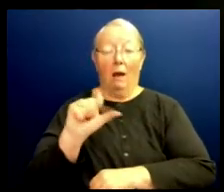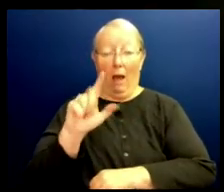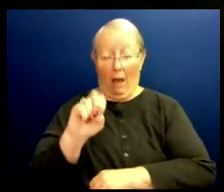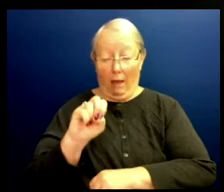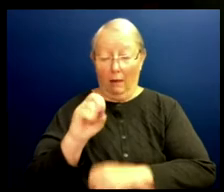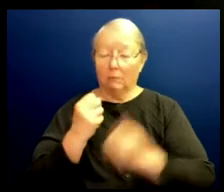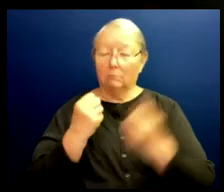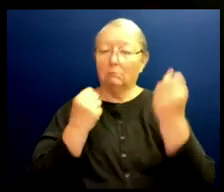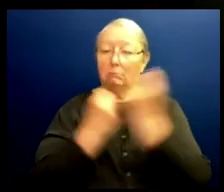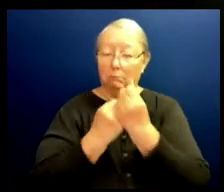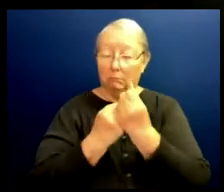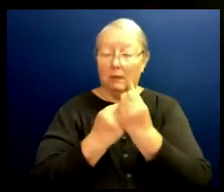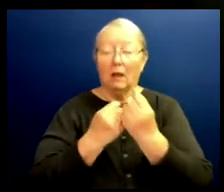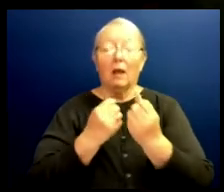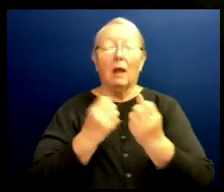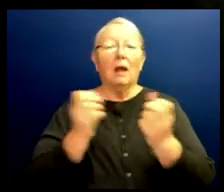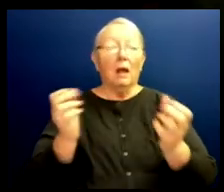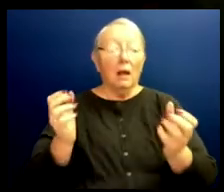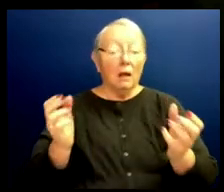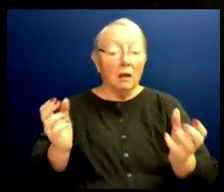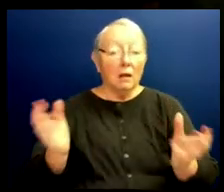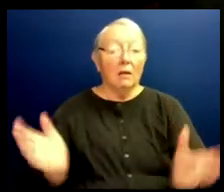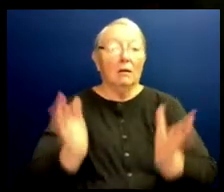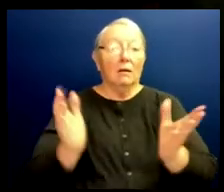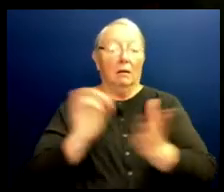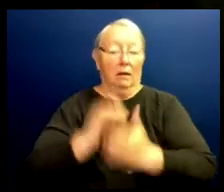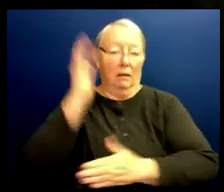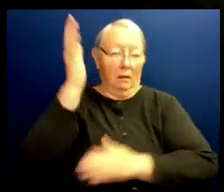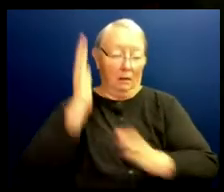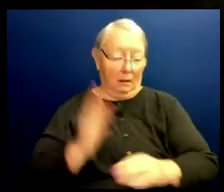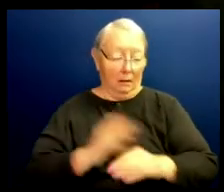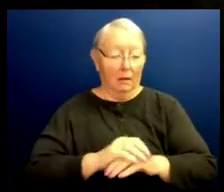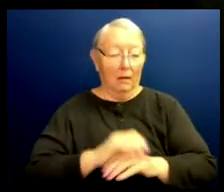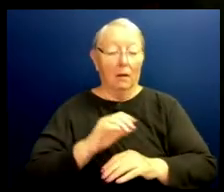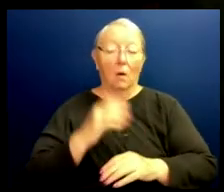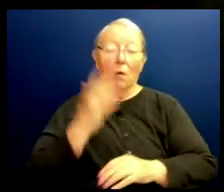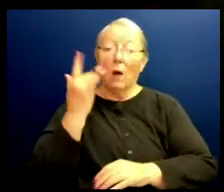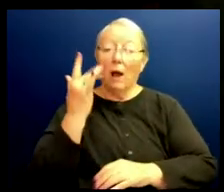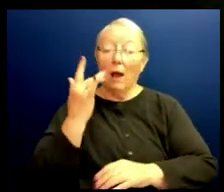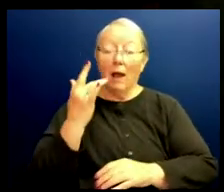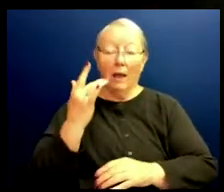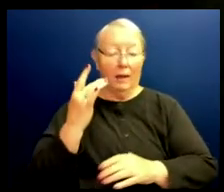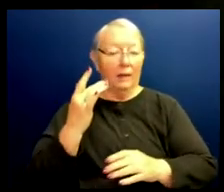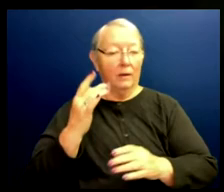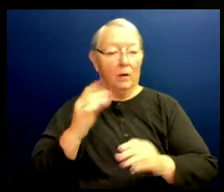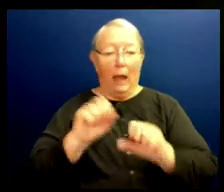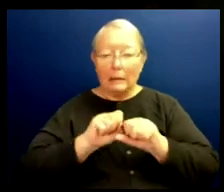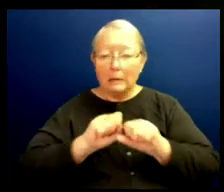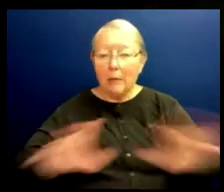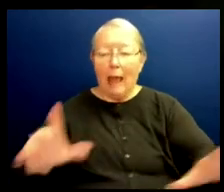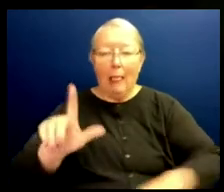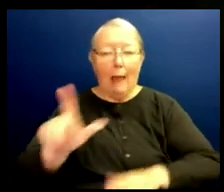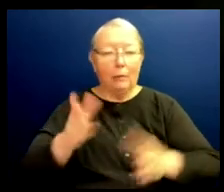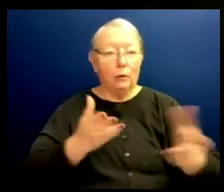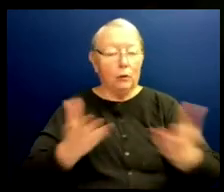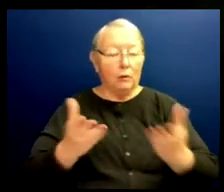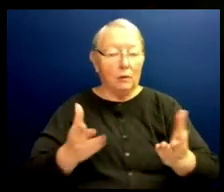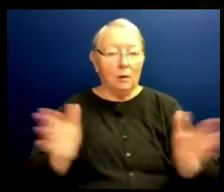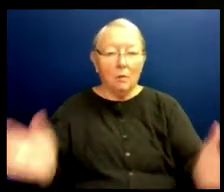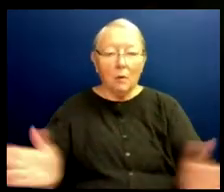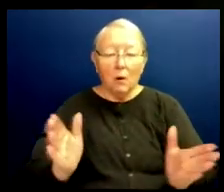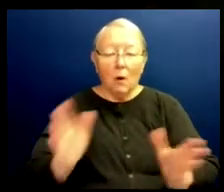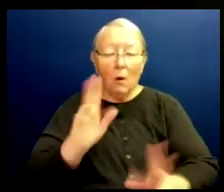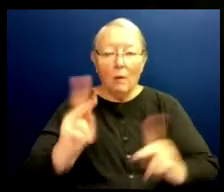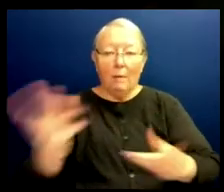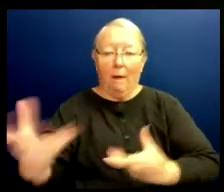to mobilize people and resources to expand the reach of library services, promote civic engagement, and foster a lifetime of learning.